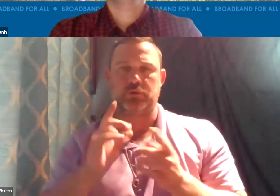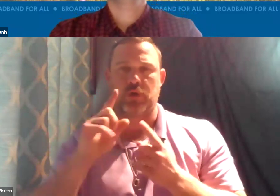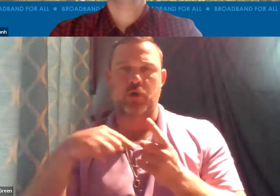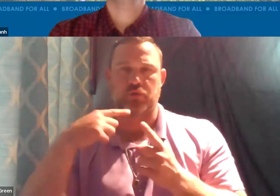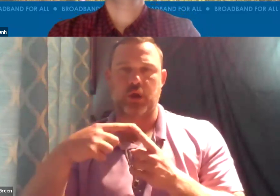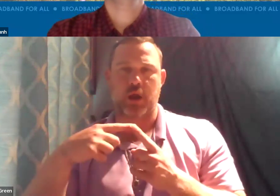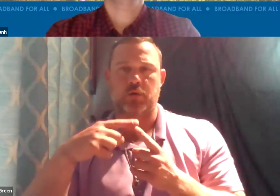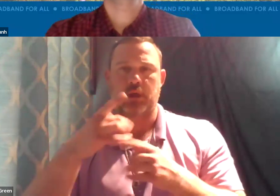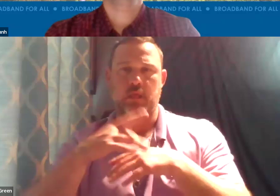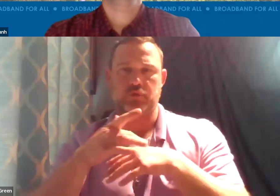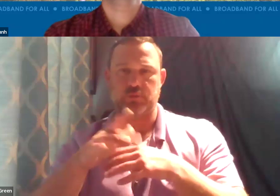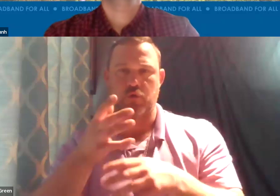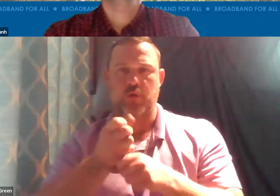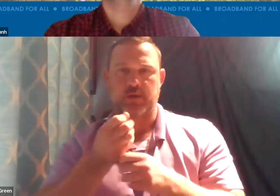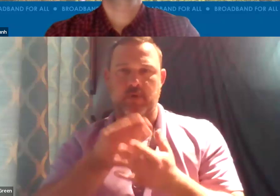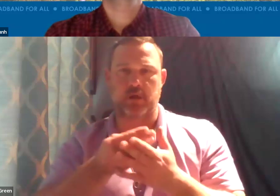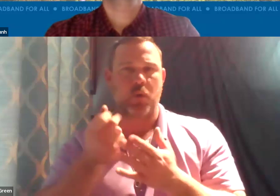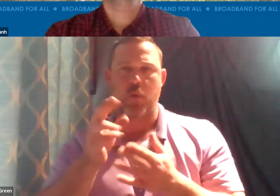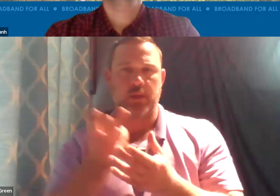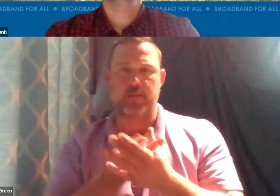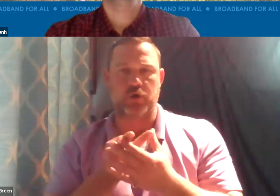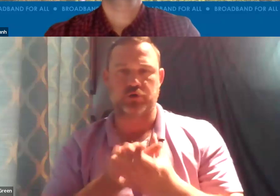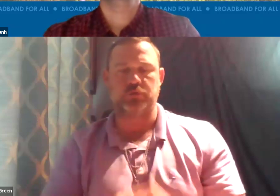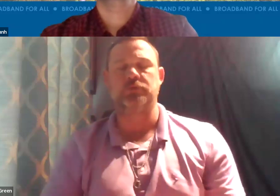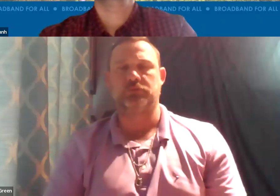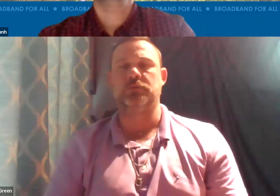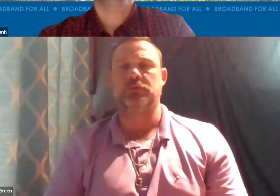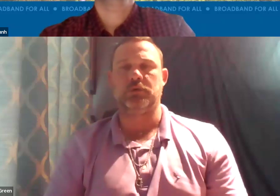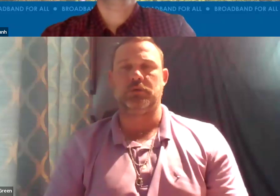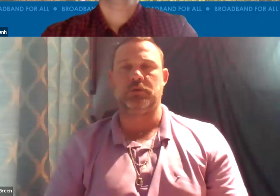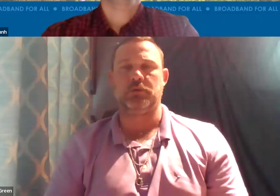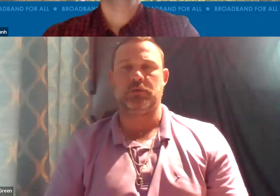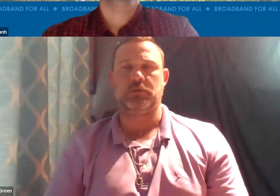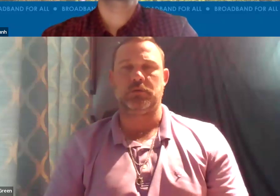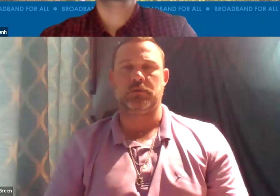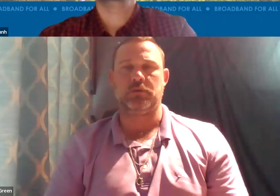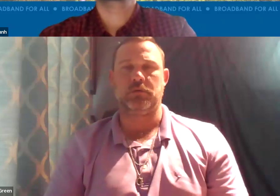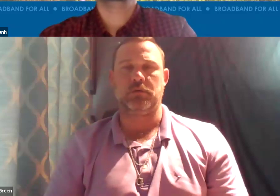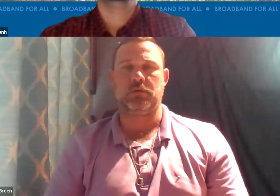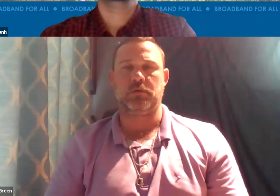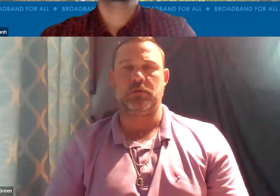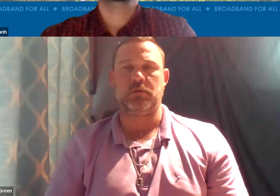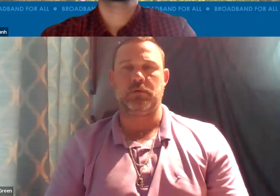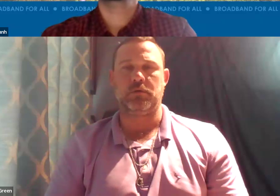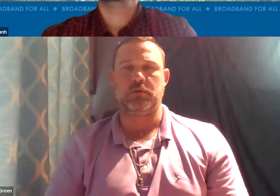around regarding eligible to receive funding or only partners. If you could clarify, that would be super helpful.